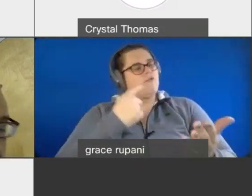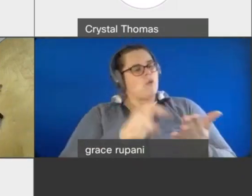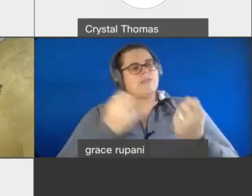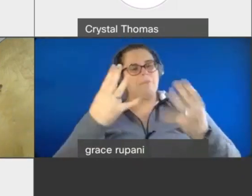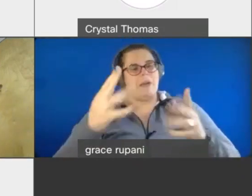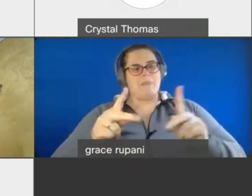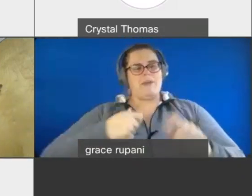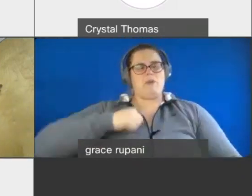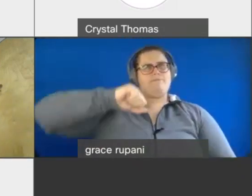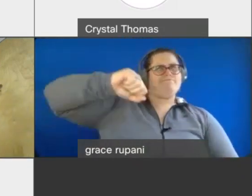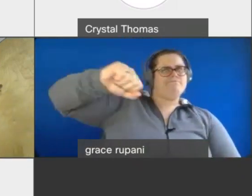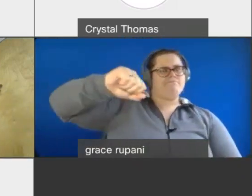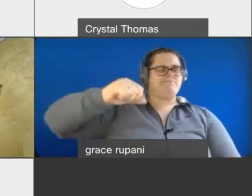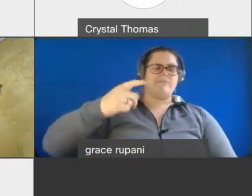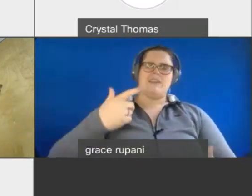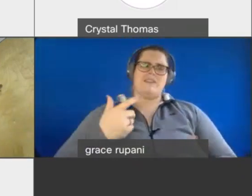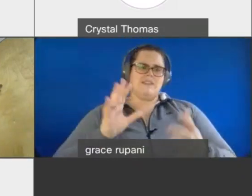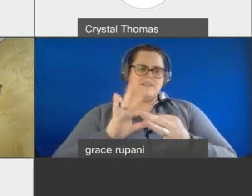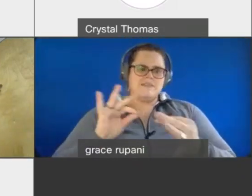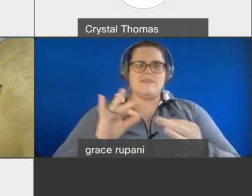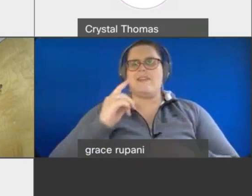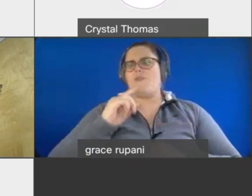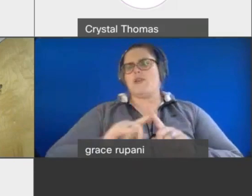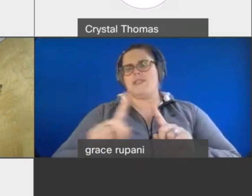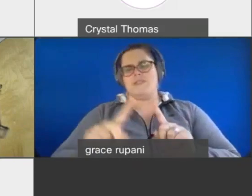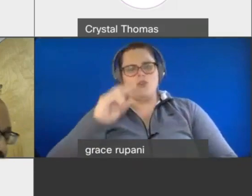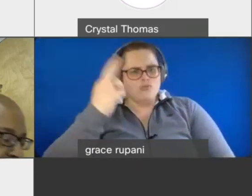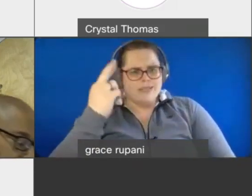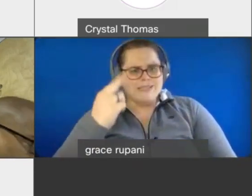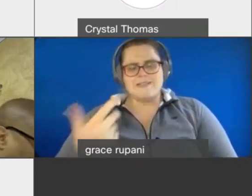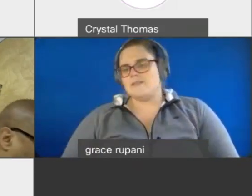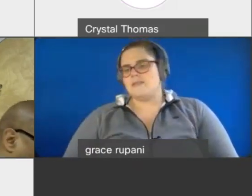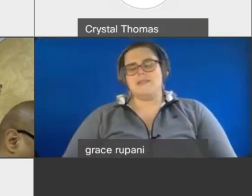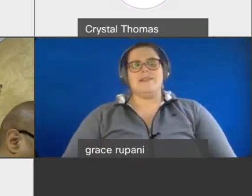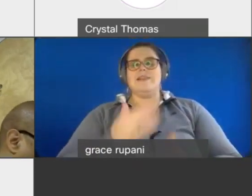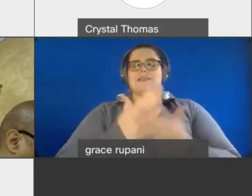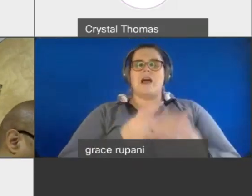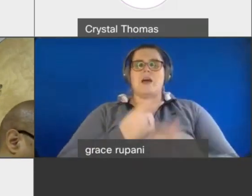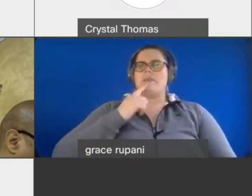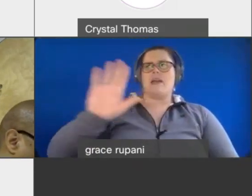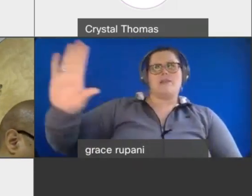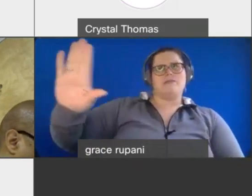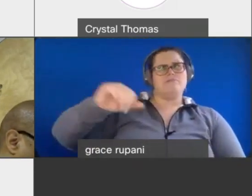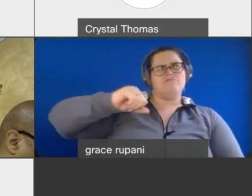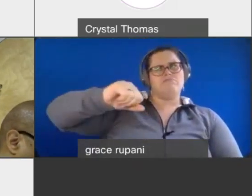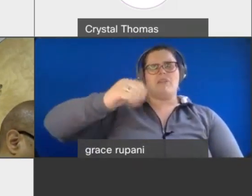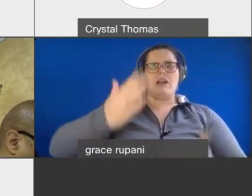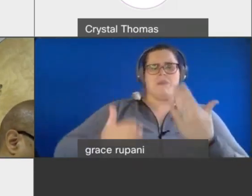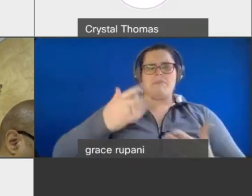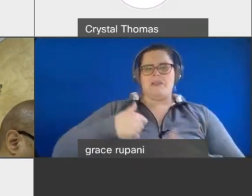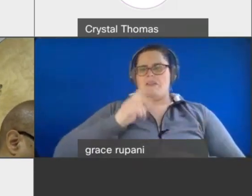citing different or various reasons, such as bearing children or producing sperms and so